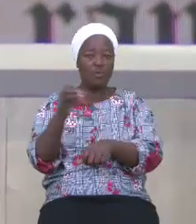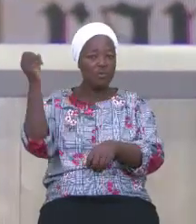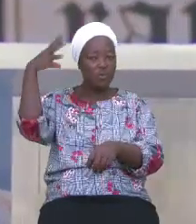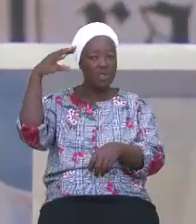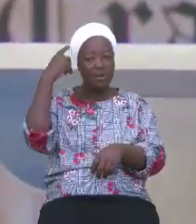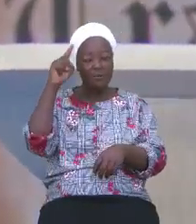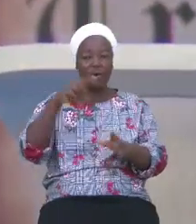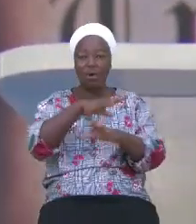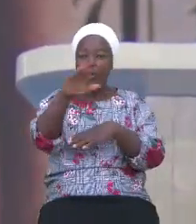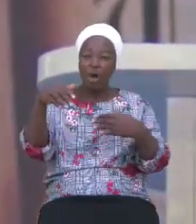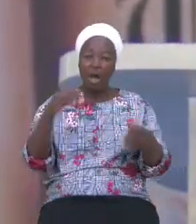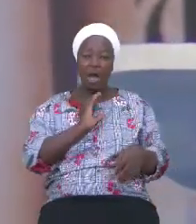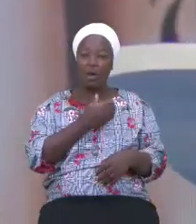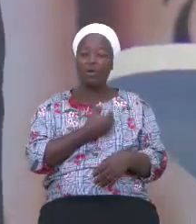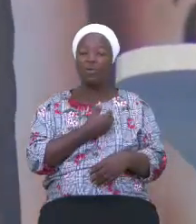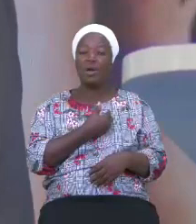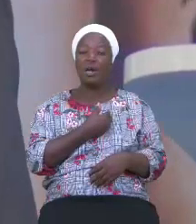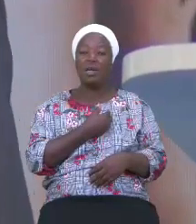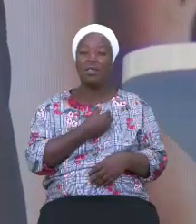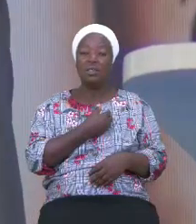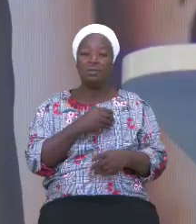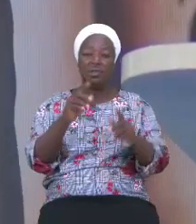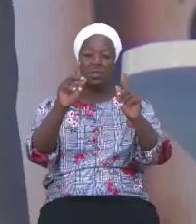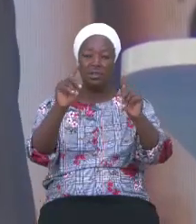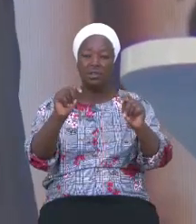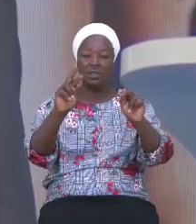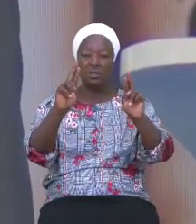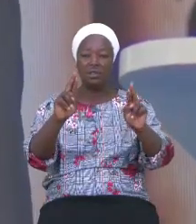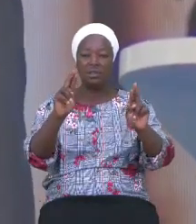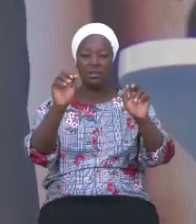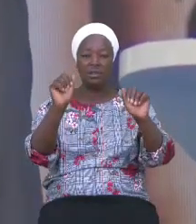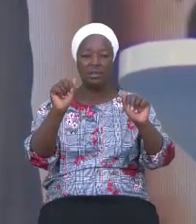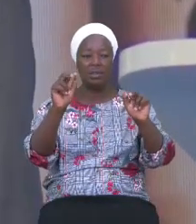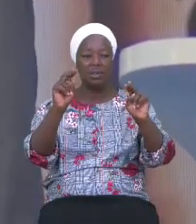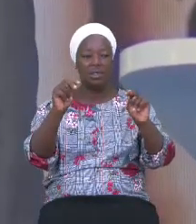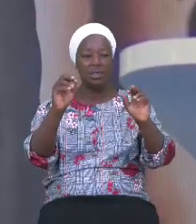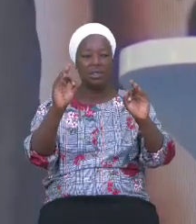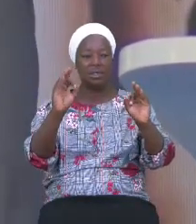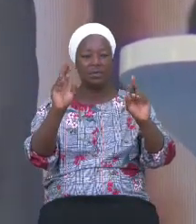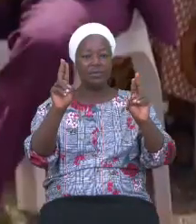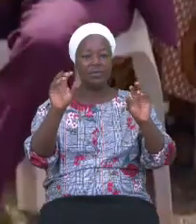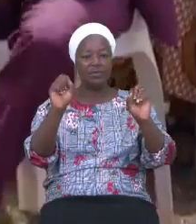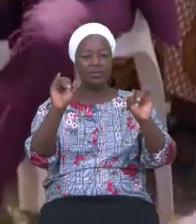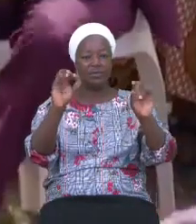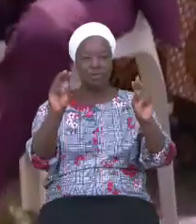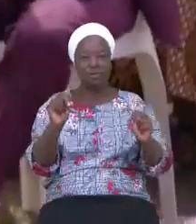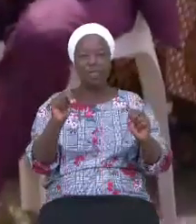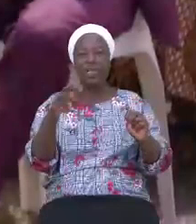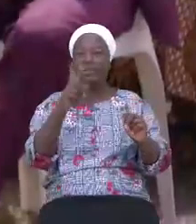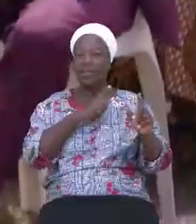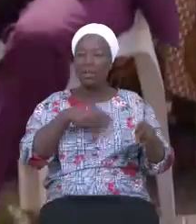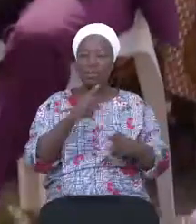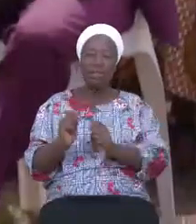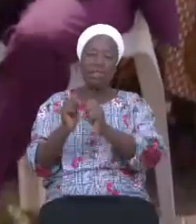for our transfusion. The Lord will transfer something to your life. Number